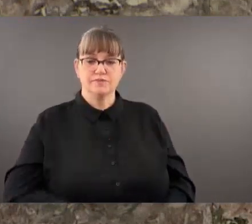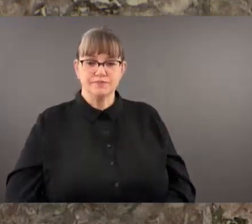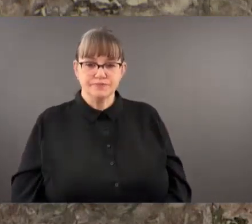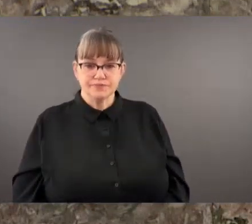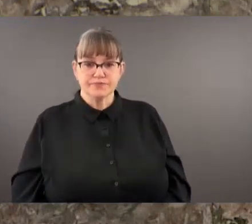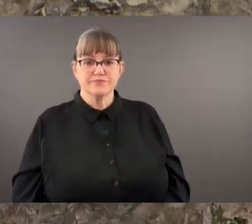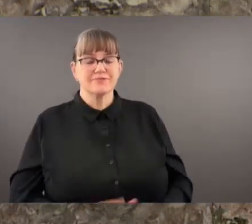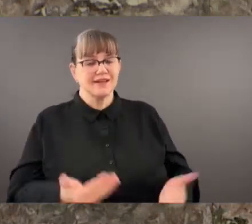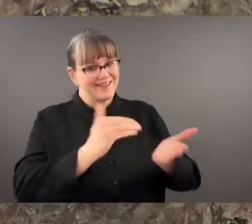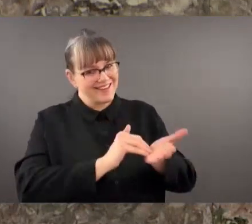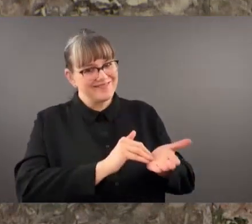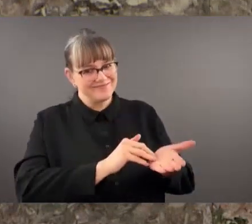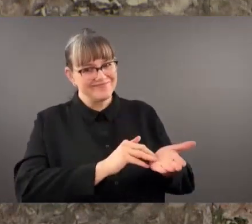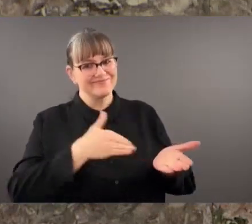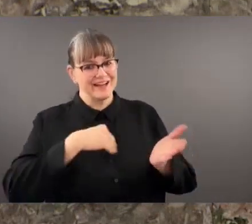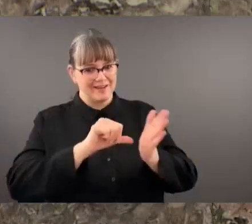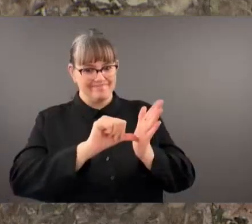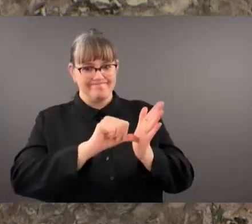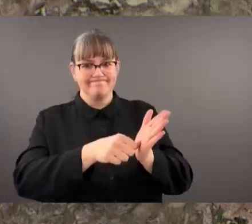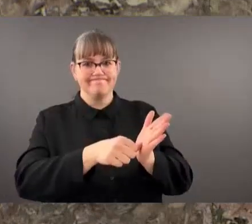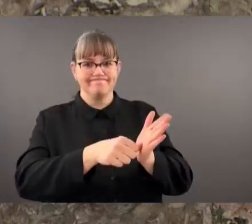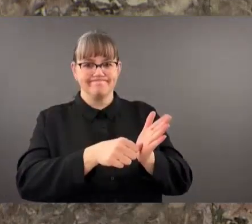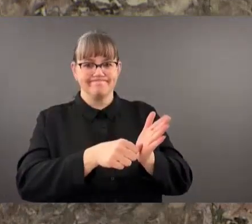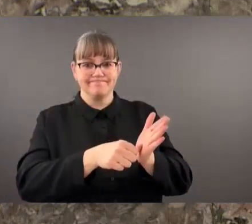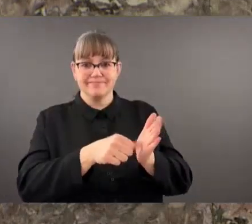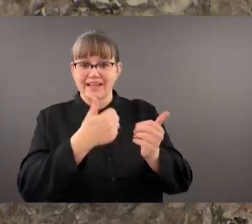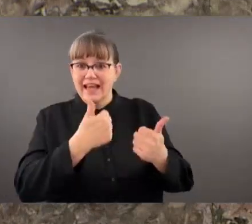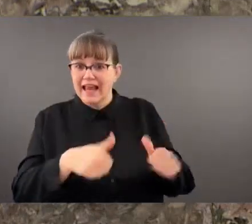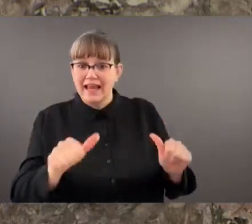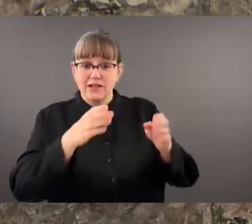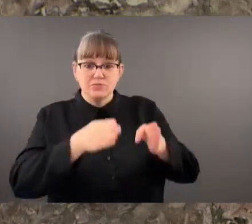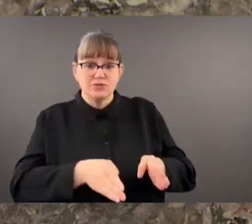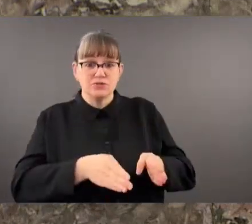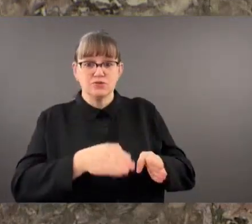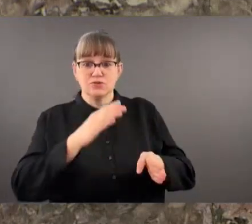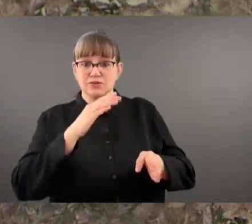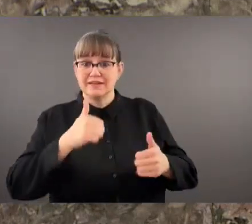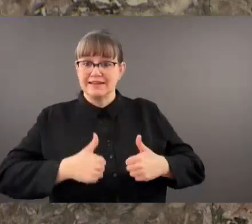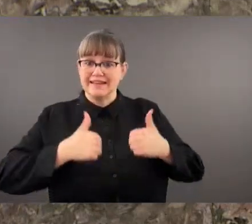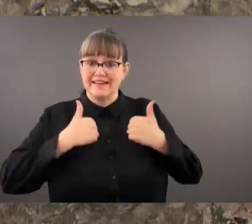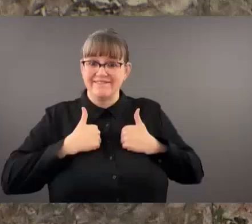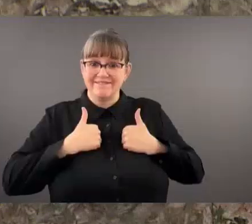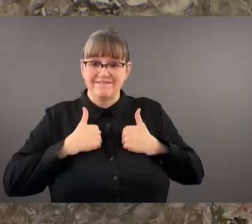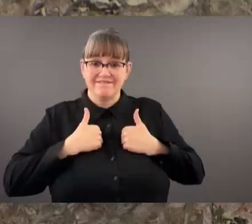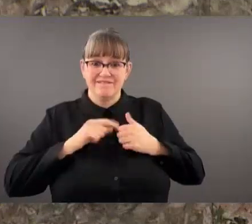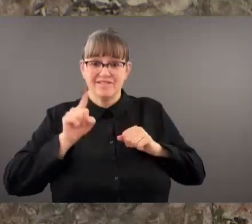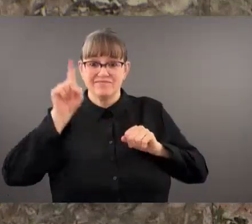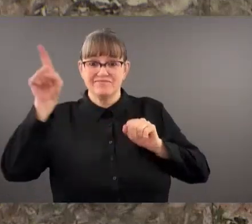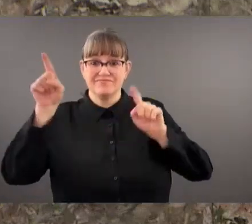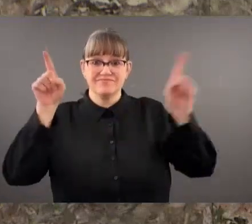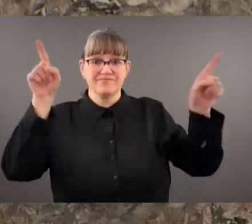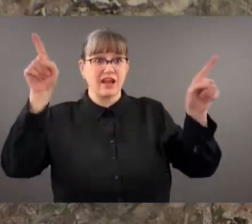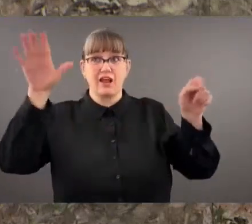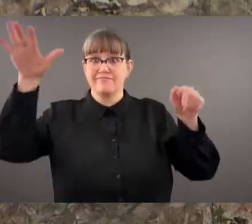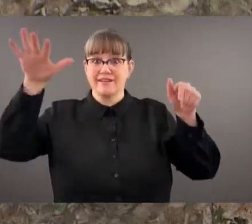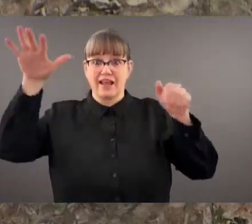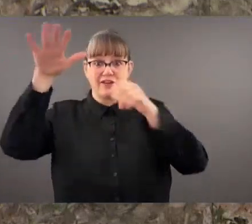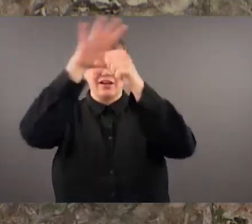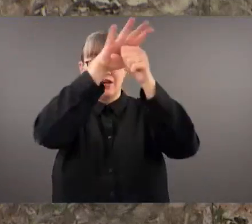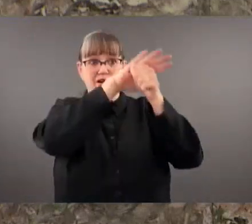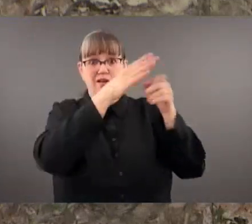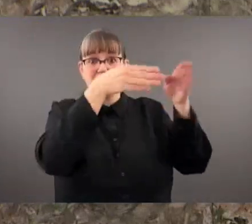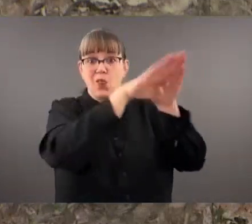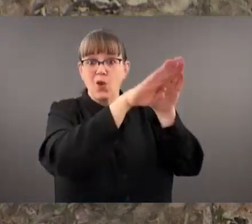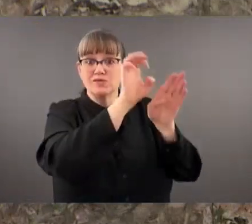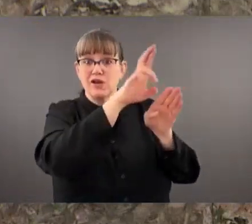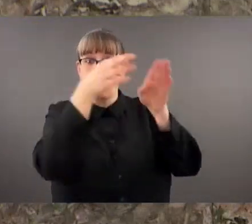person living in a community where an emergency room that has been open is now closed temporarily or for longer in some cases, it's